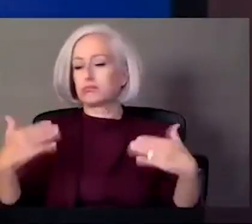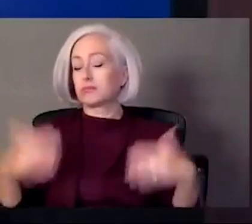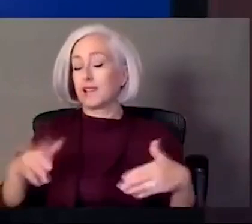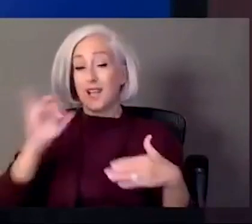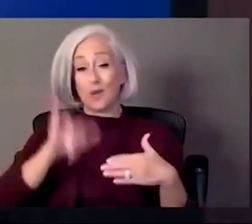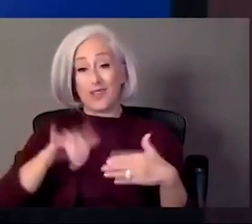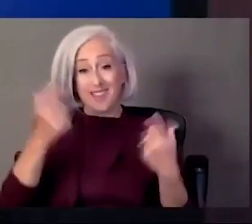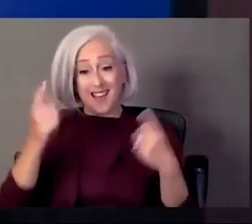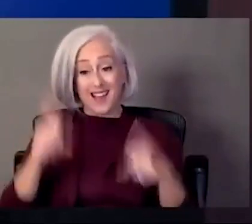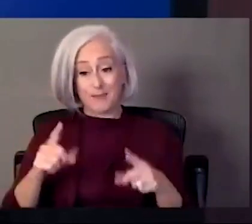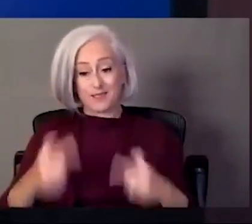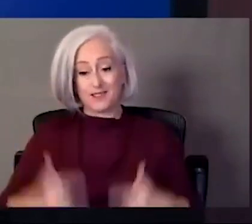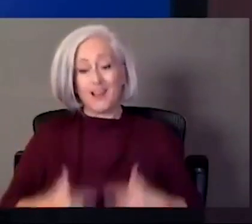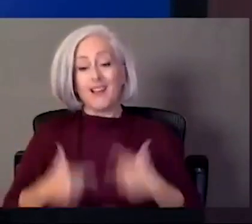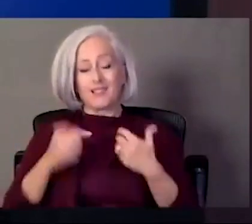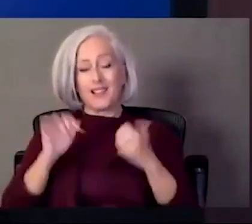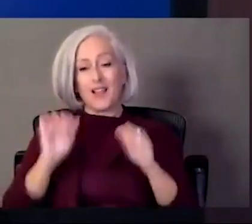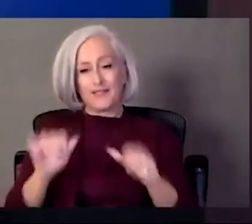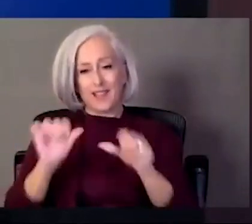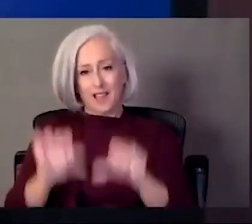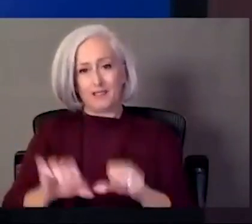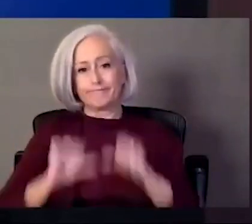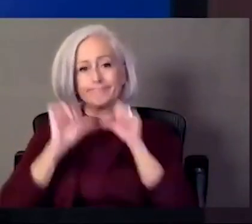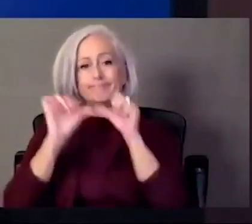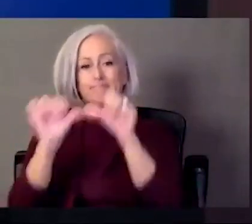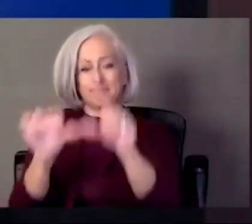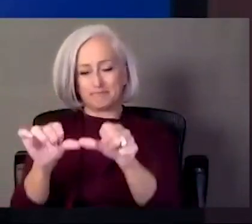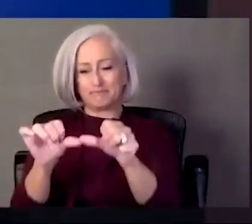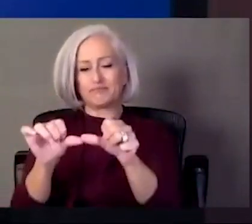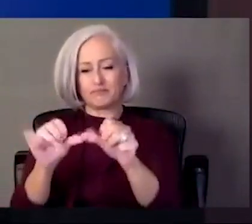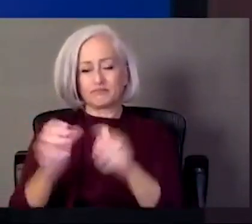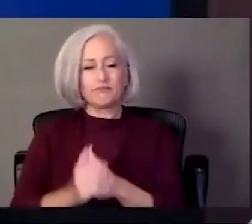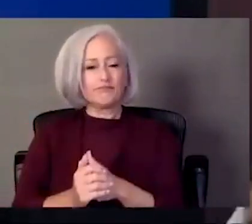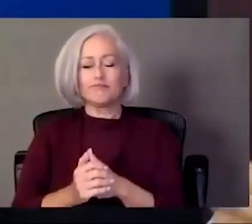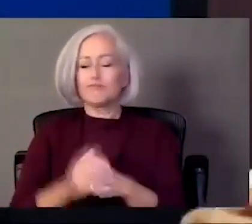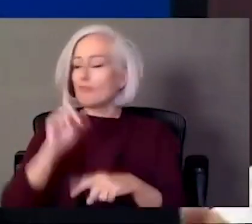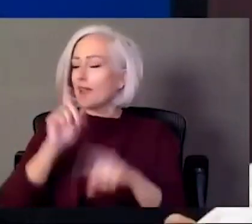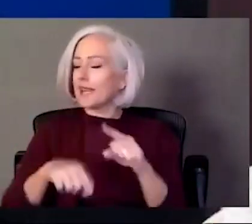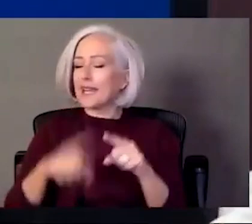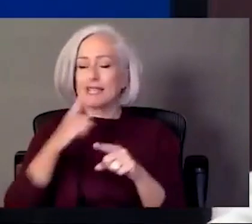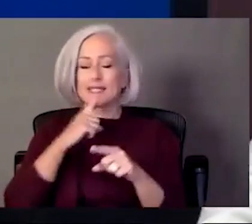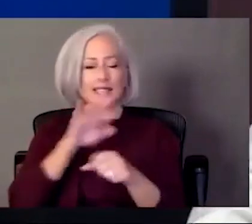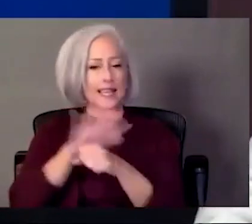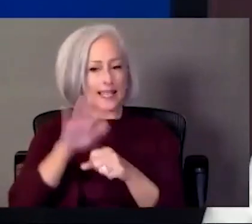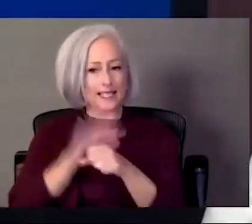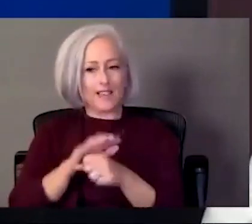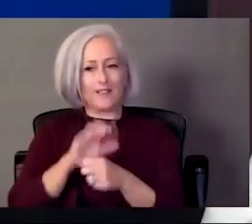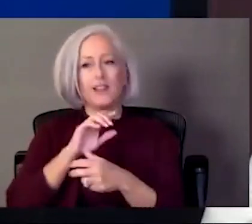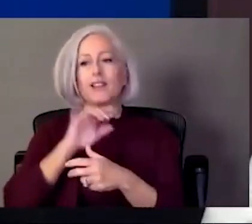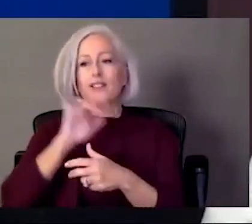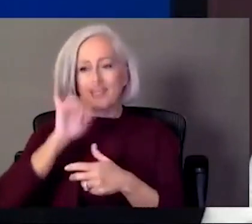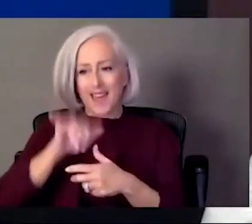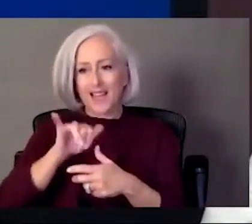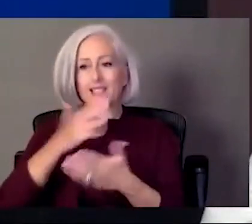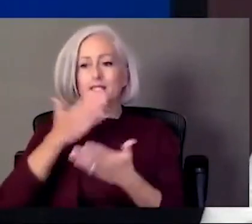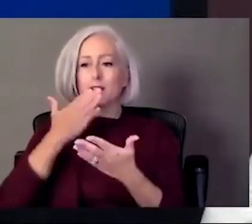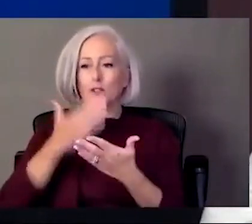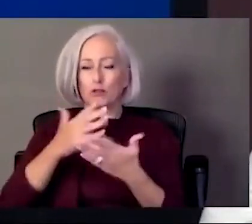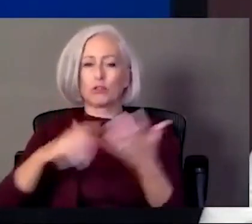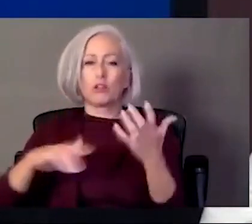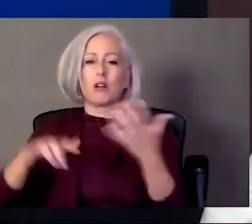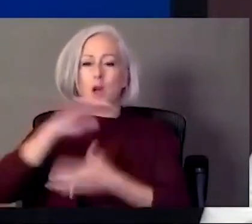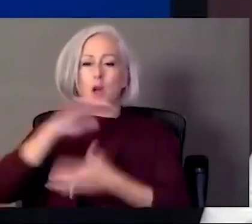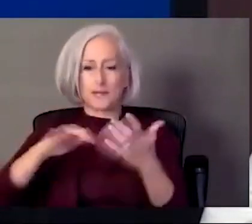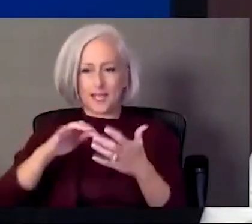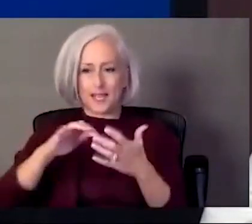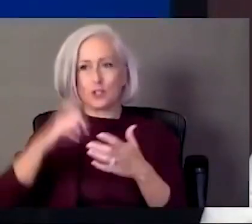And I can't overstate enough what an important combination that is, and to think about where you've come from.